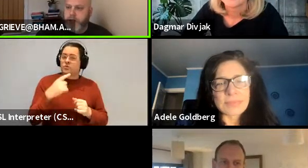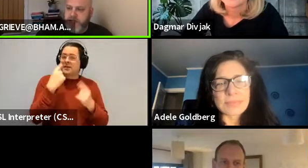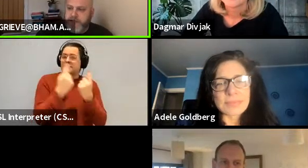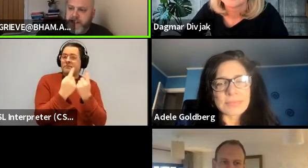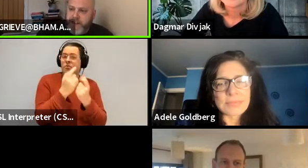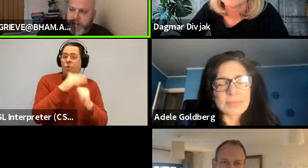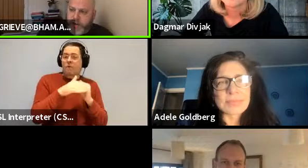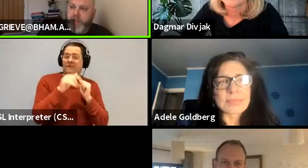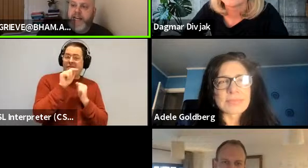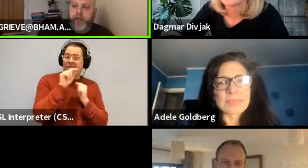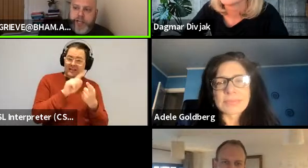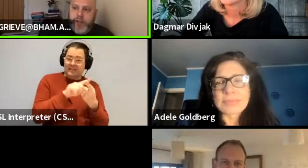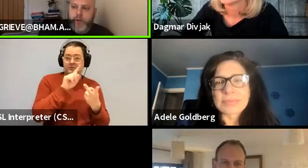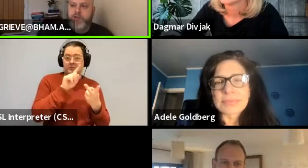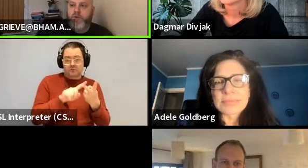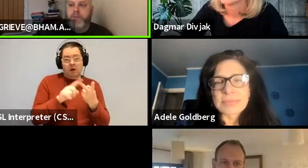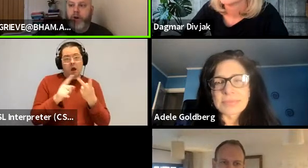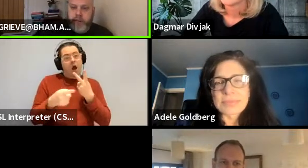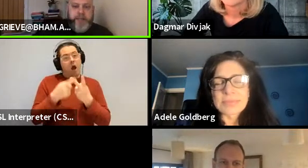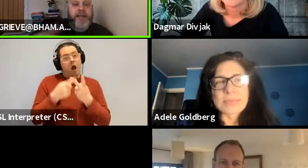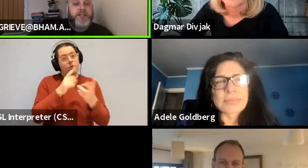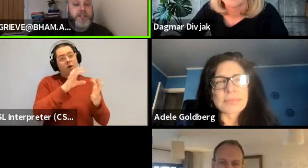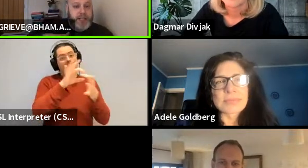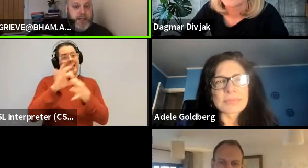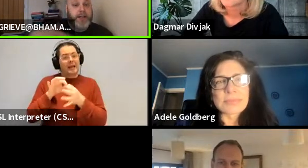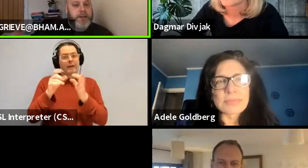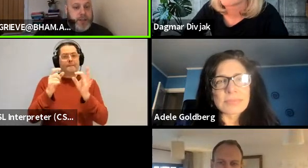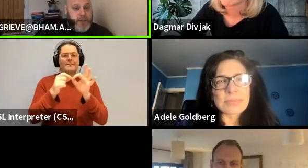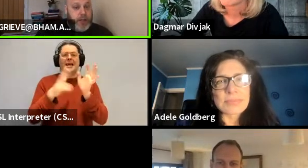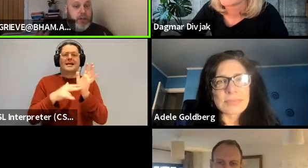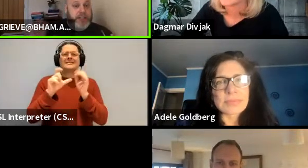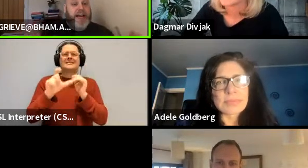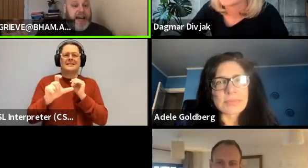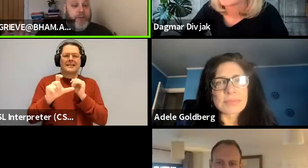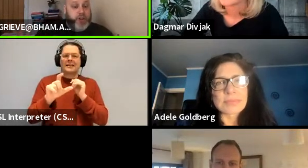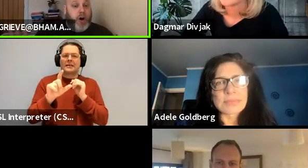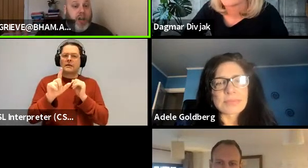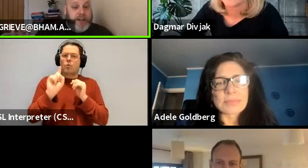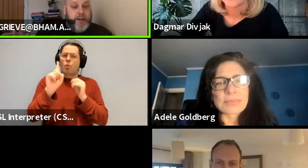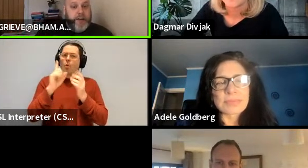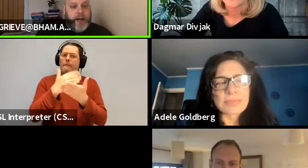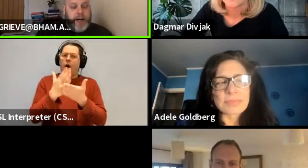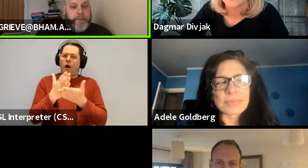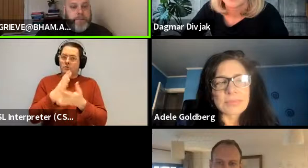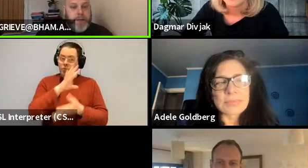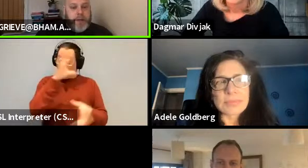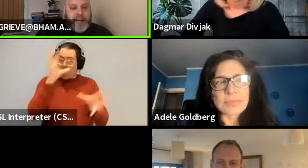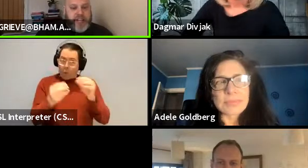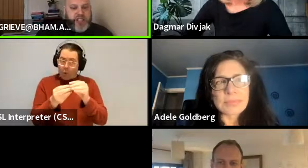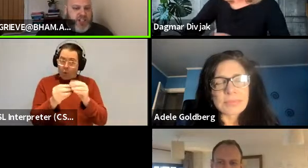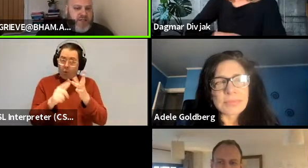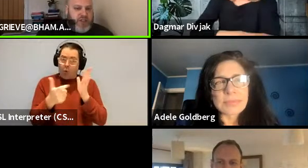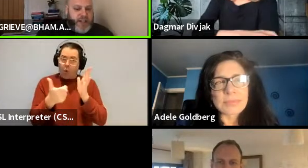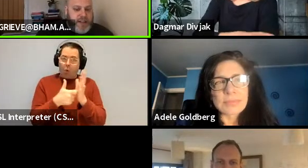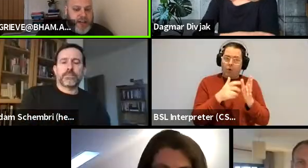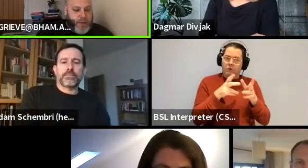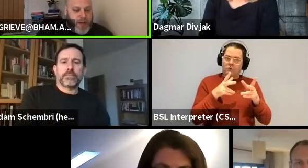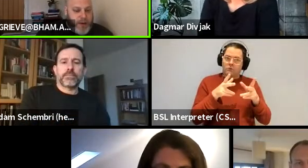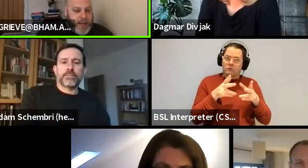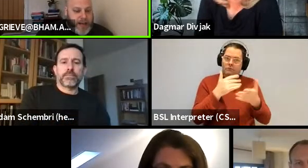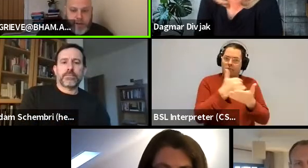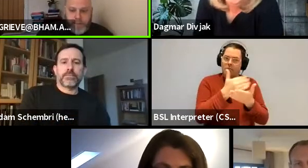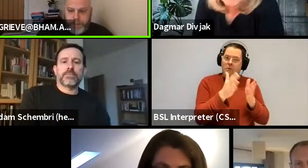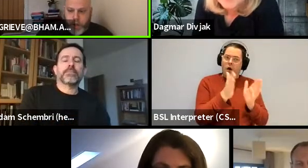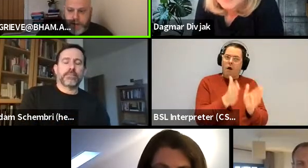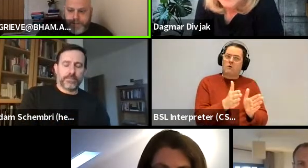the the other kind of related question was what part of the bnc is being looked at i gather it's all of it um but i guess just if there's anything there